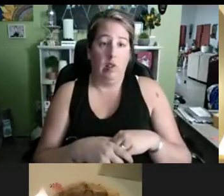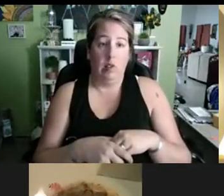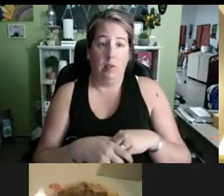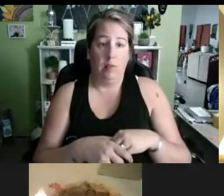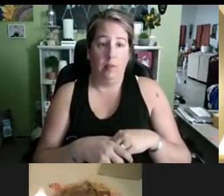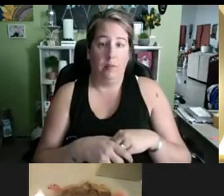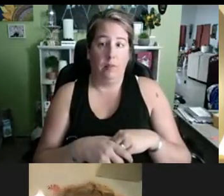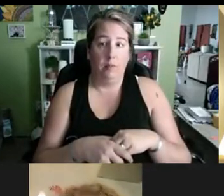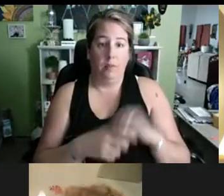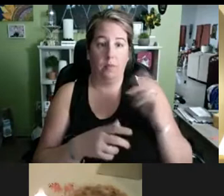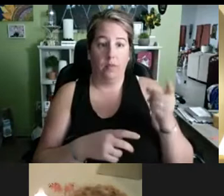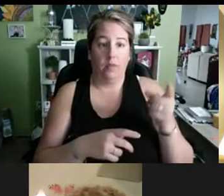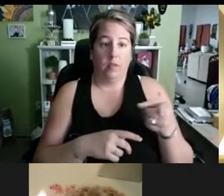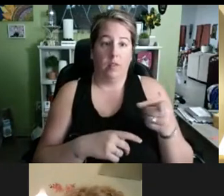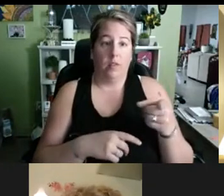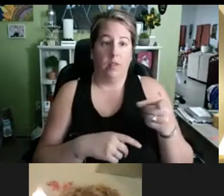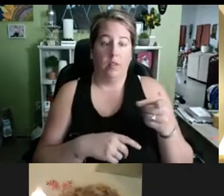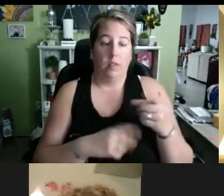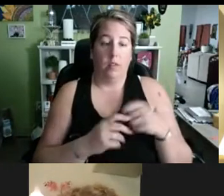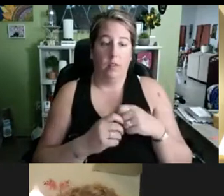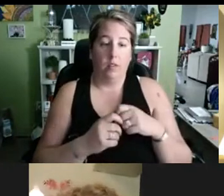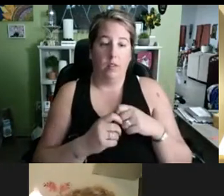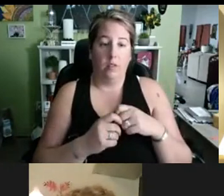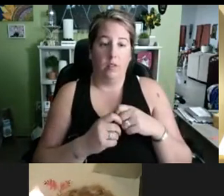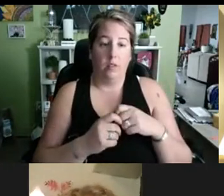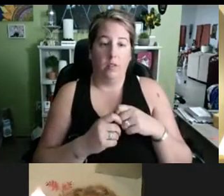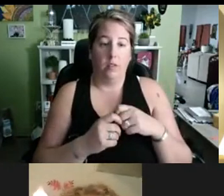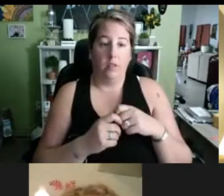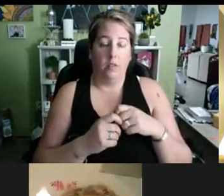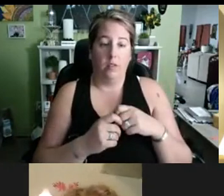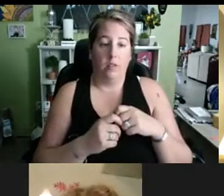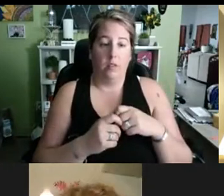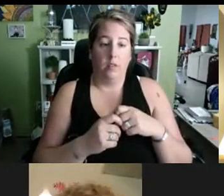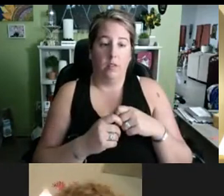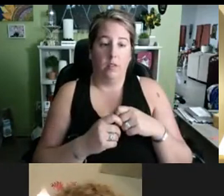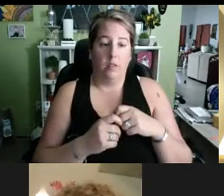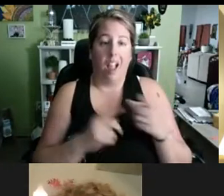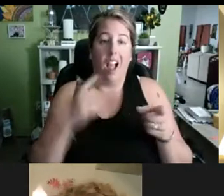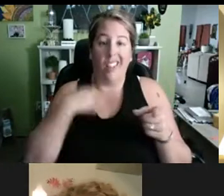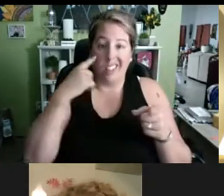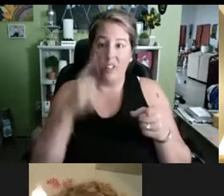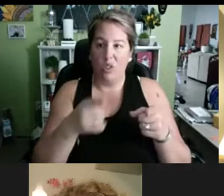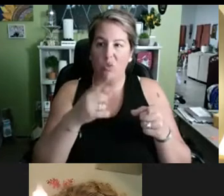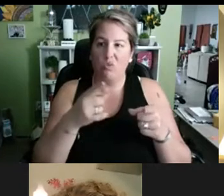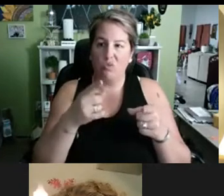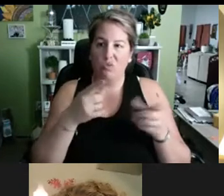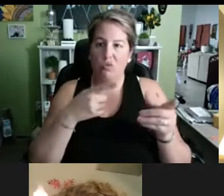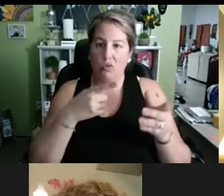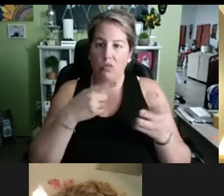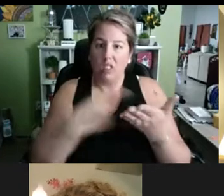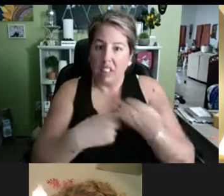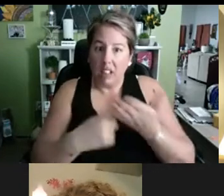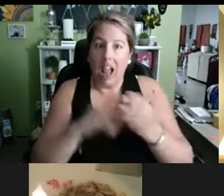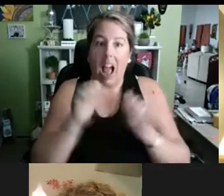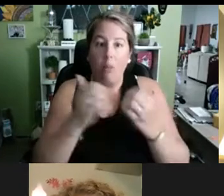I think you talked really good or really well about just how easy it would be in Canva to switch out the